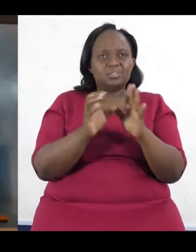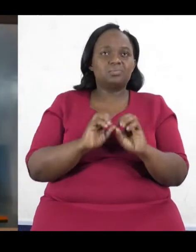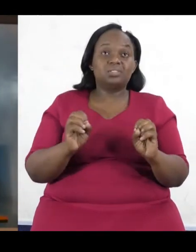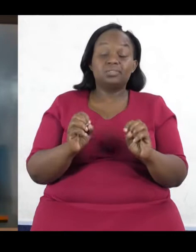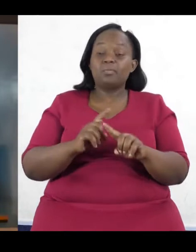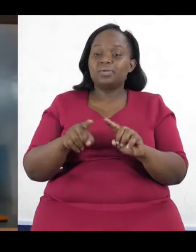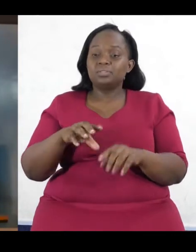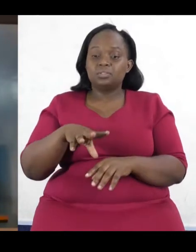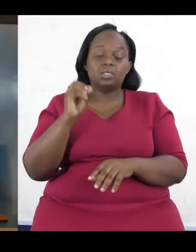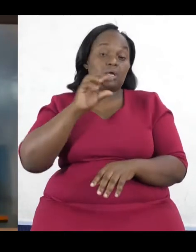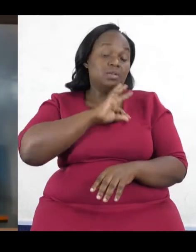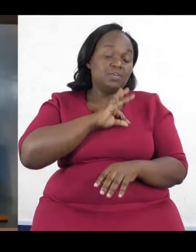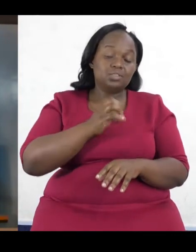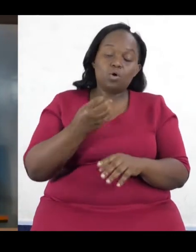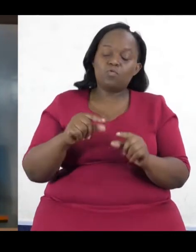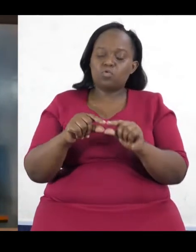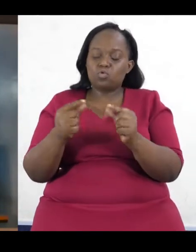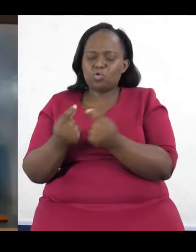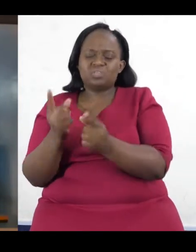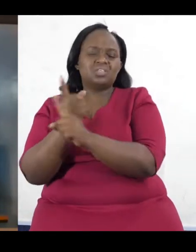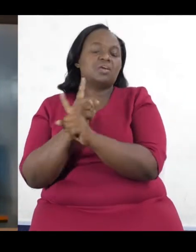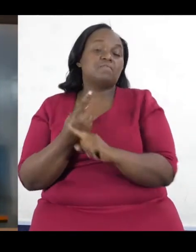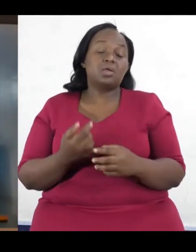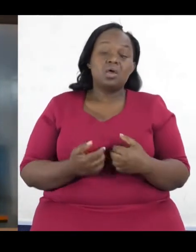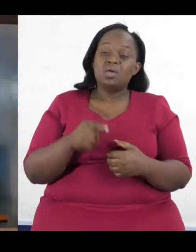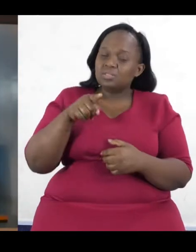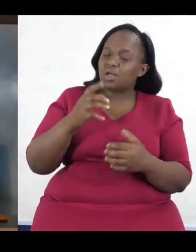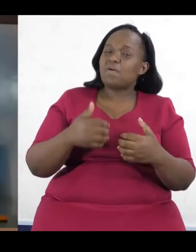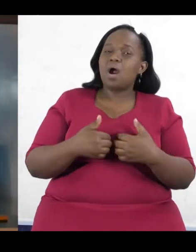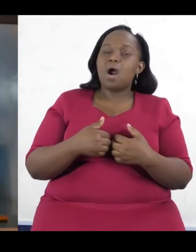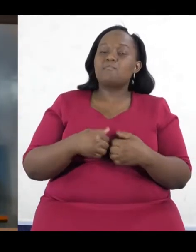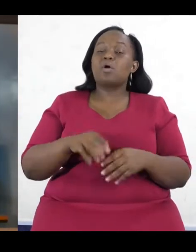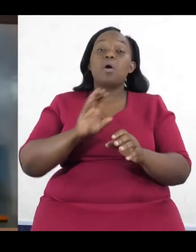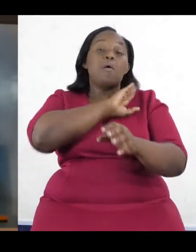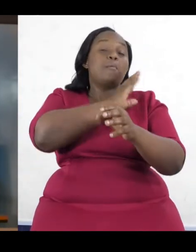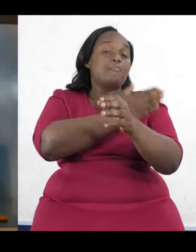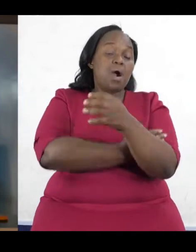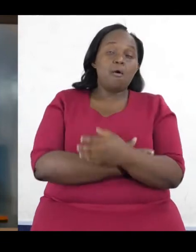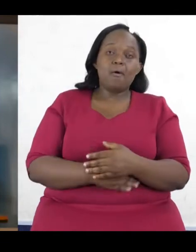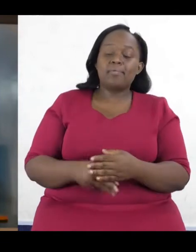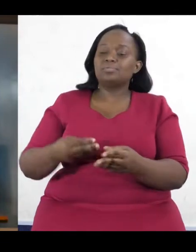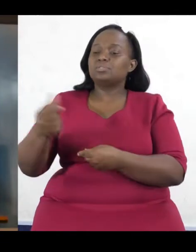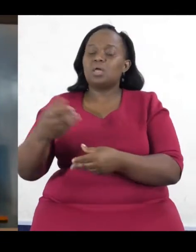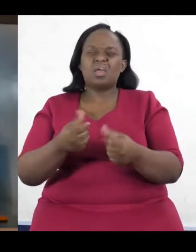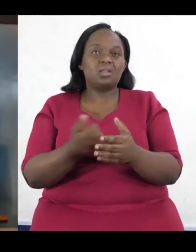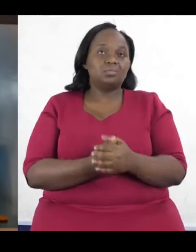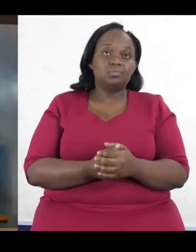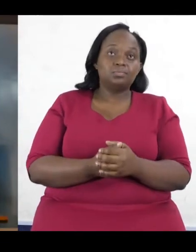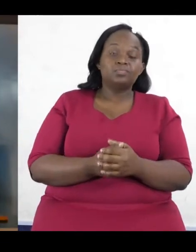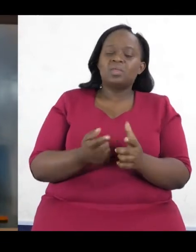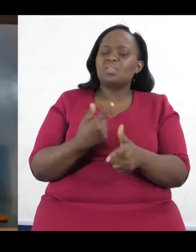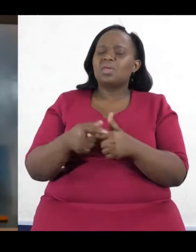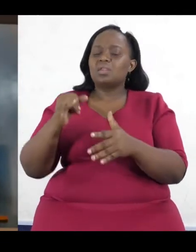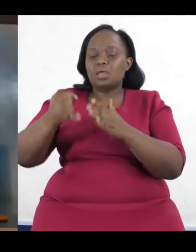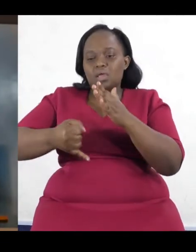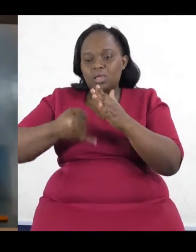take advantage of such groups that, of course, they have the bulking power so that they can be able to put together what a big industry needs. And then the